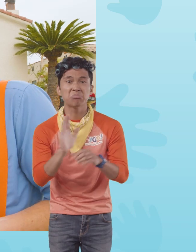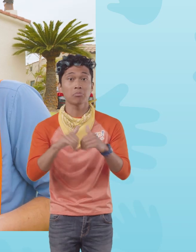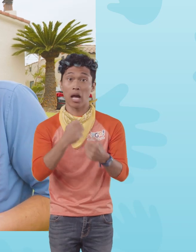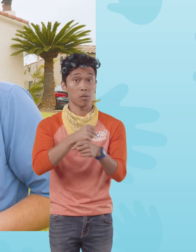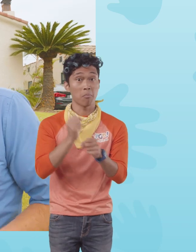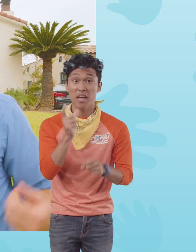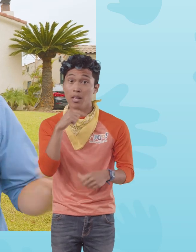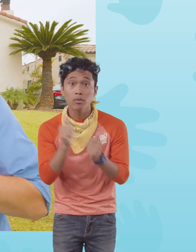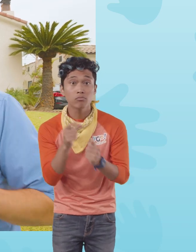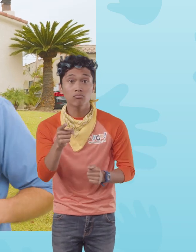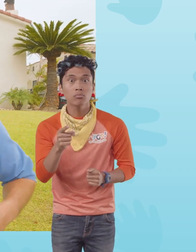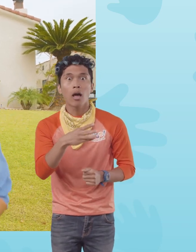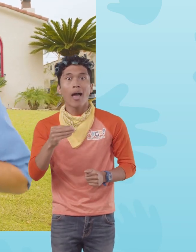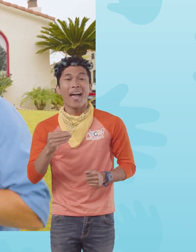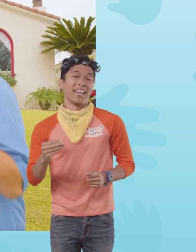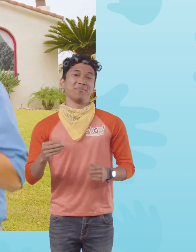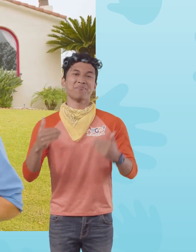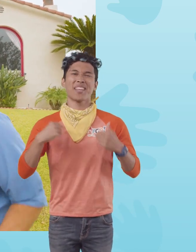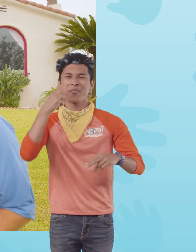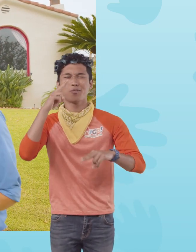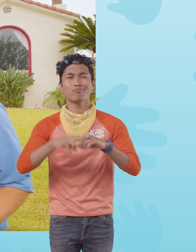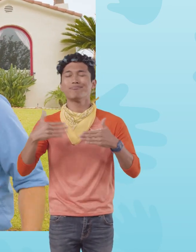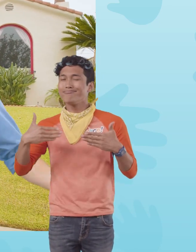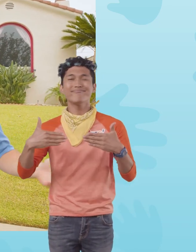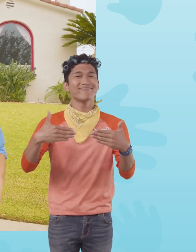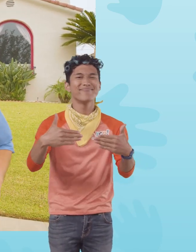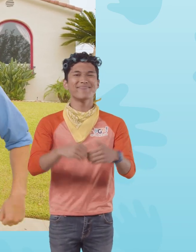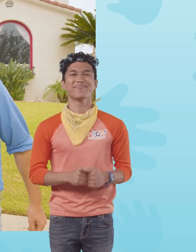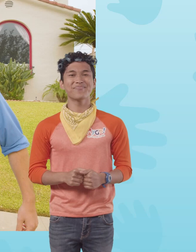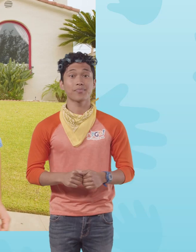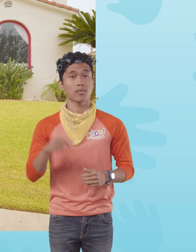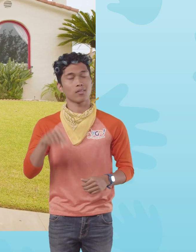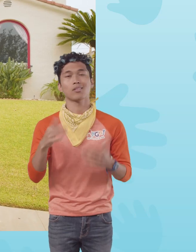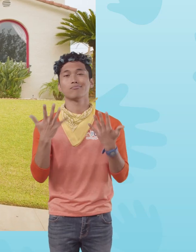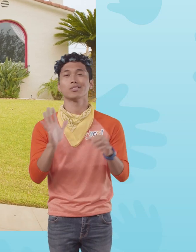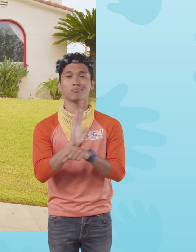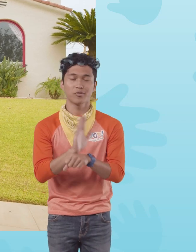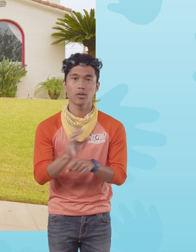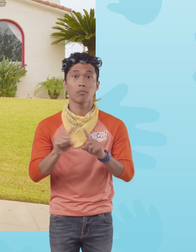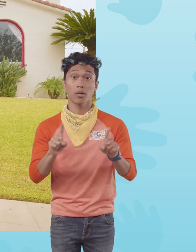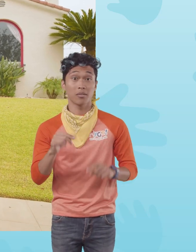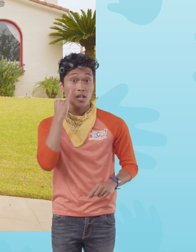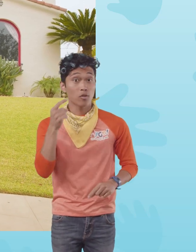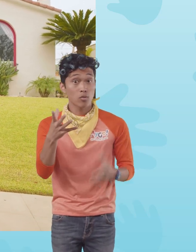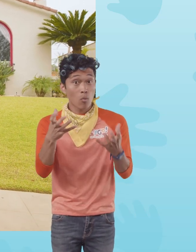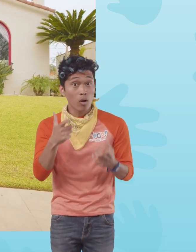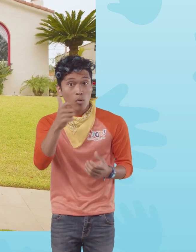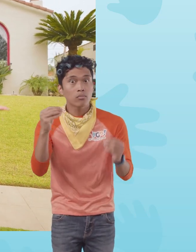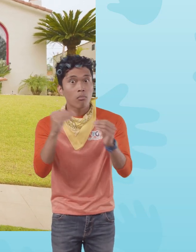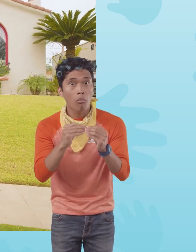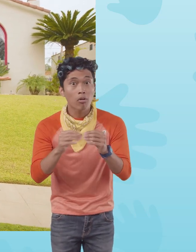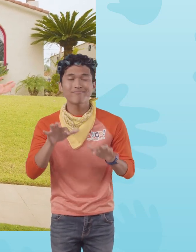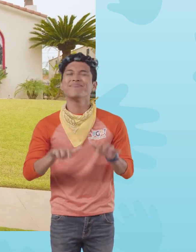make lemonade with you, and having fun along the way. Well, this is the end of this video, but if you want to watch more of my